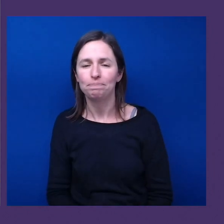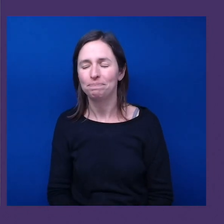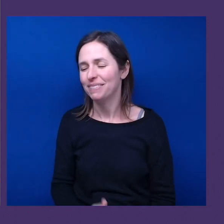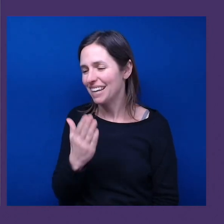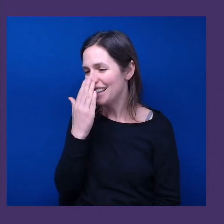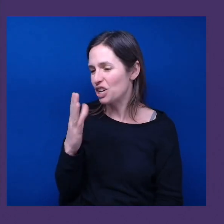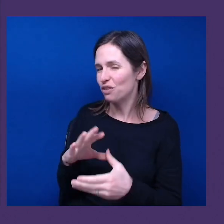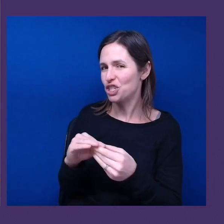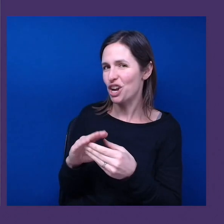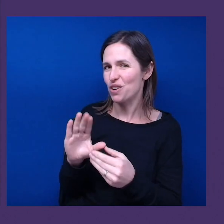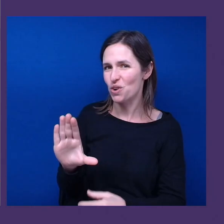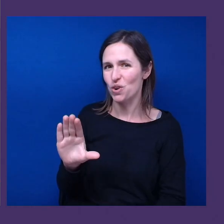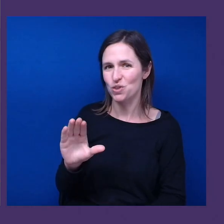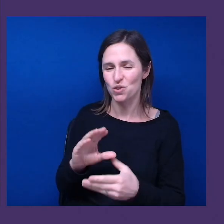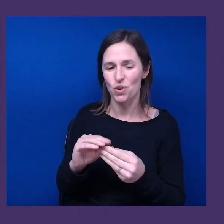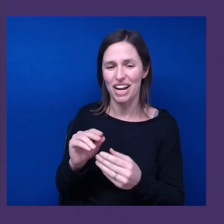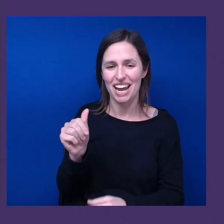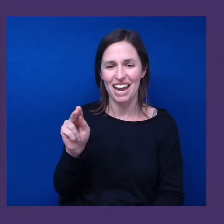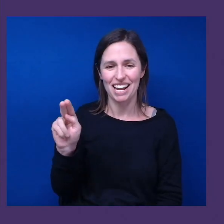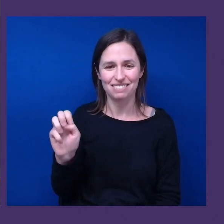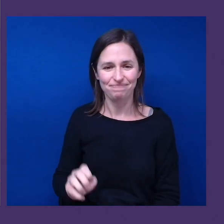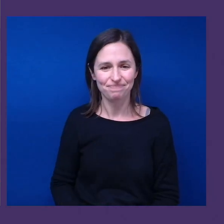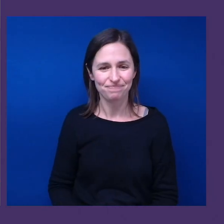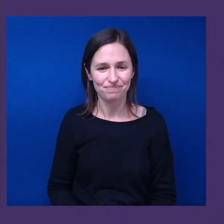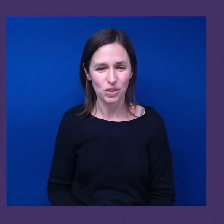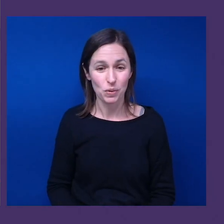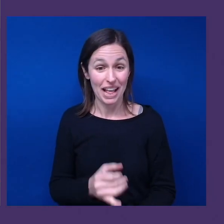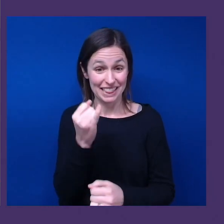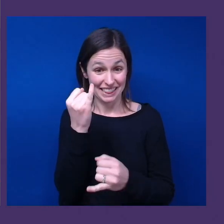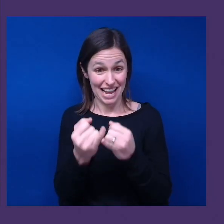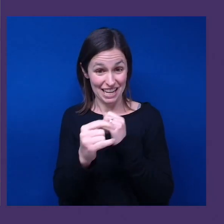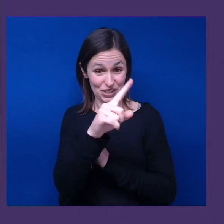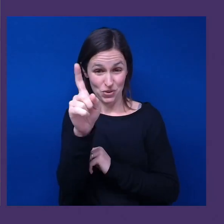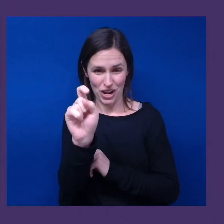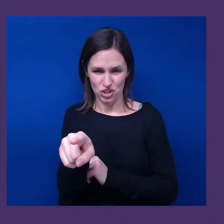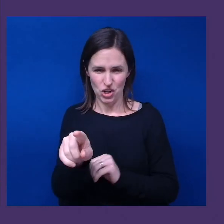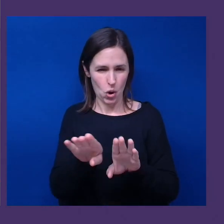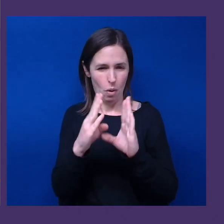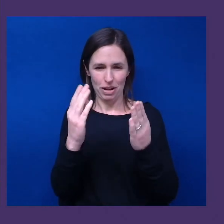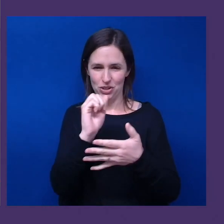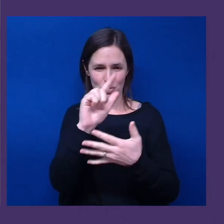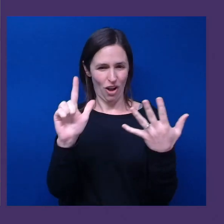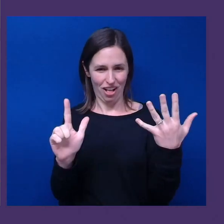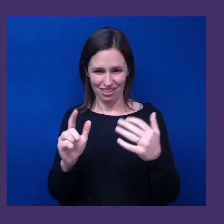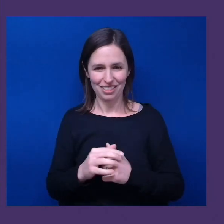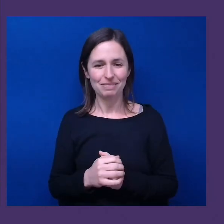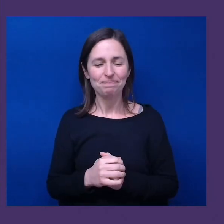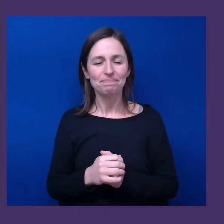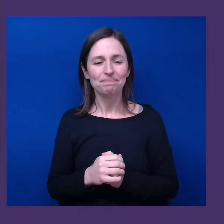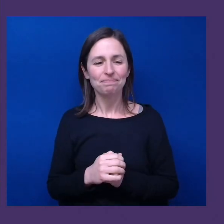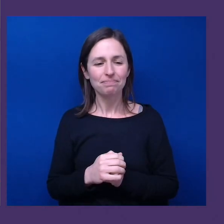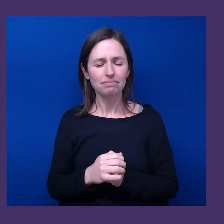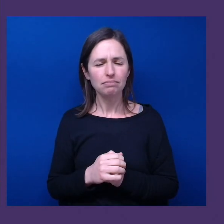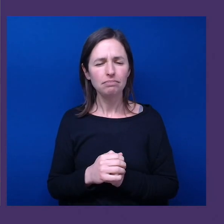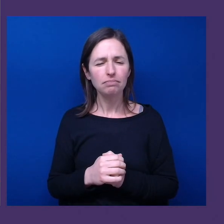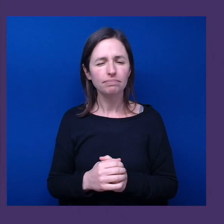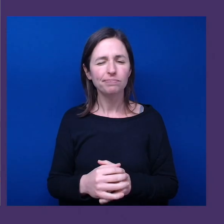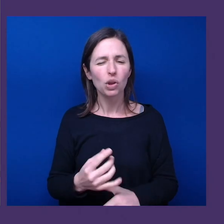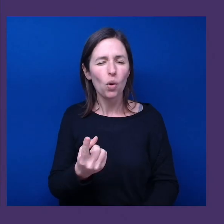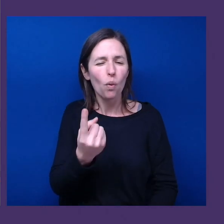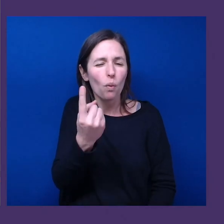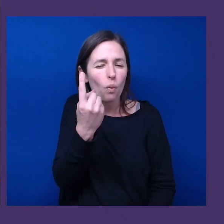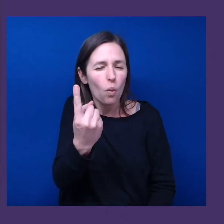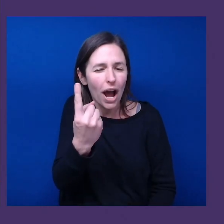I'd love to, last question, want to open it up to everyone. But if there's one thing that you want, or